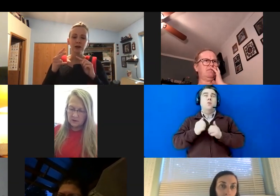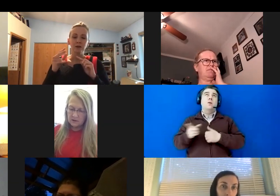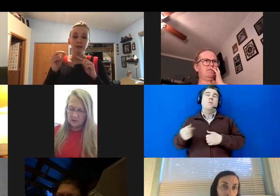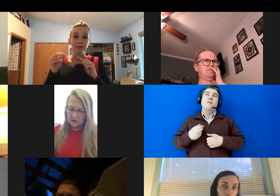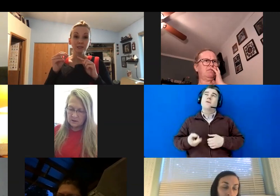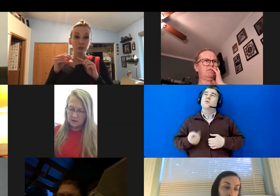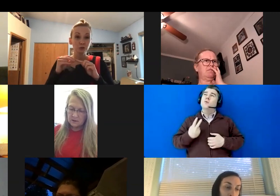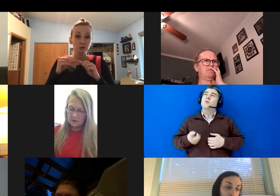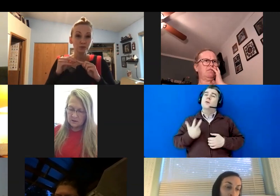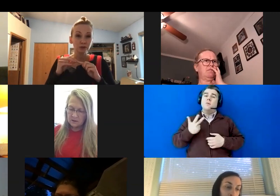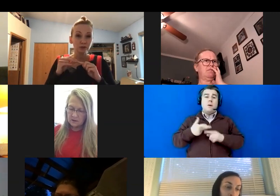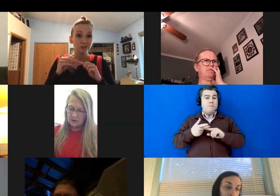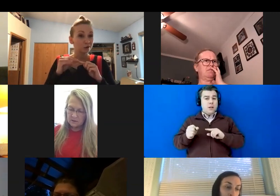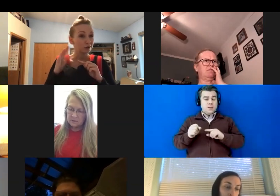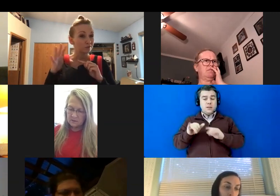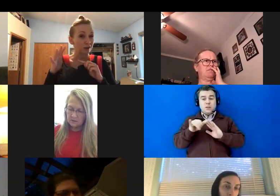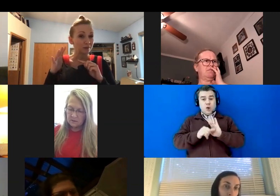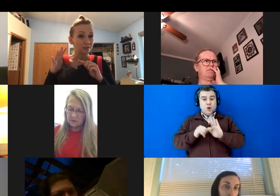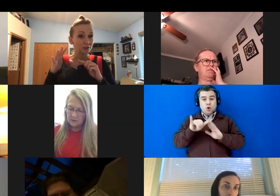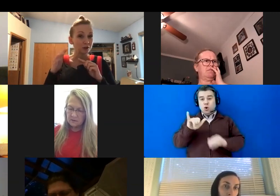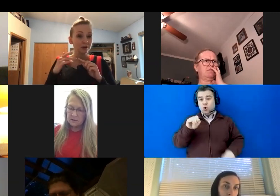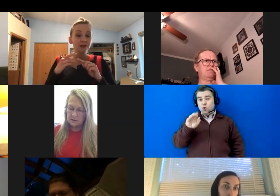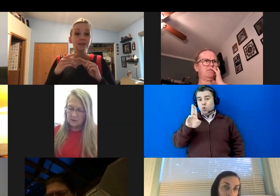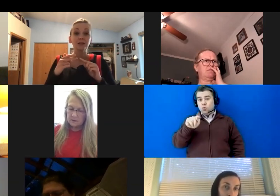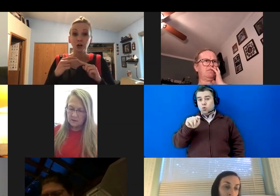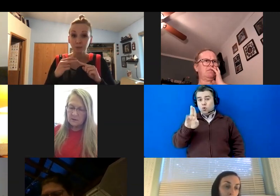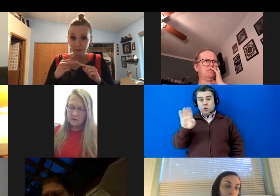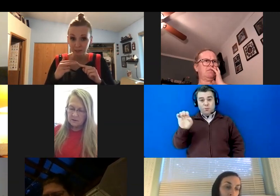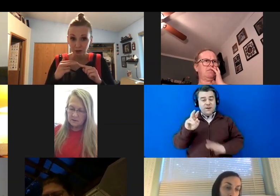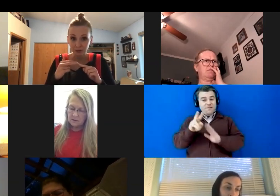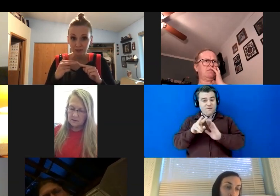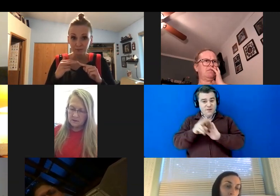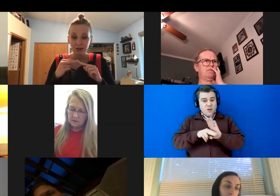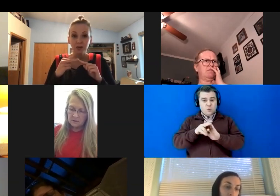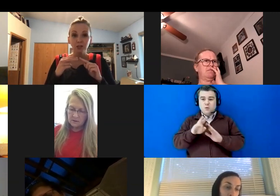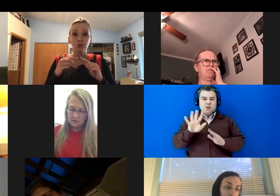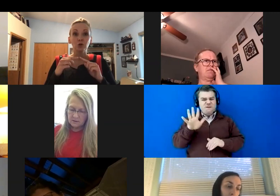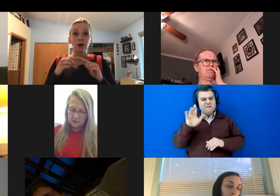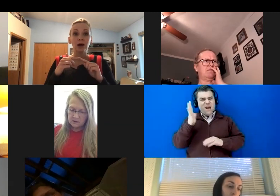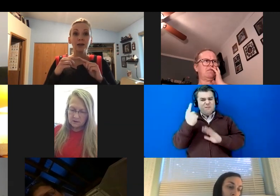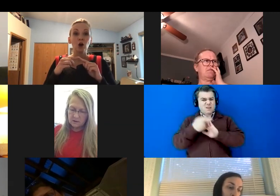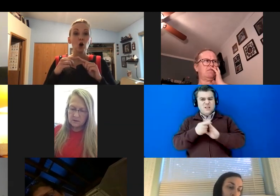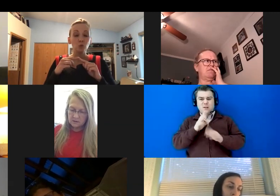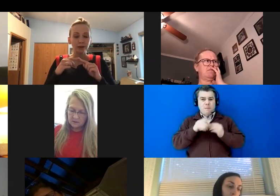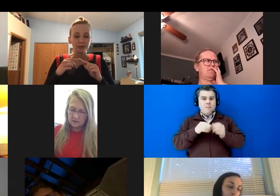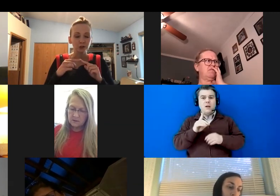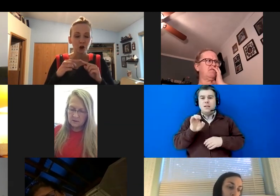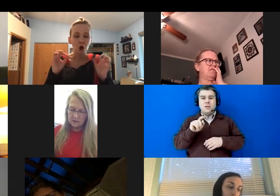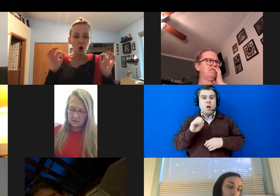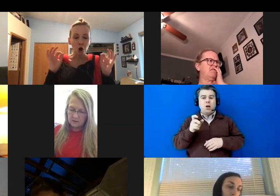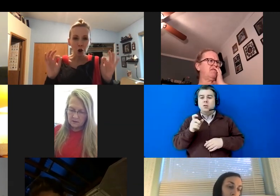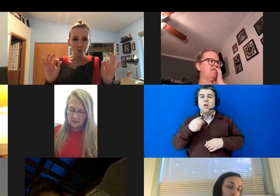3 Plexus YouTube videos that are about 5 minutes long that talk about detox. So I